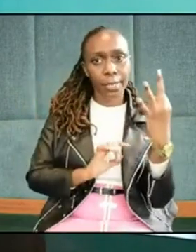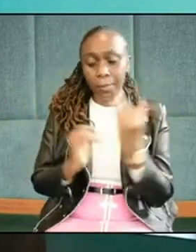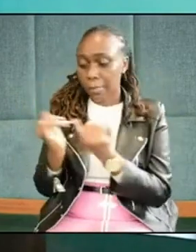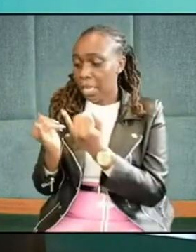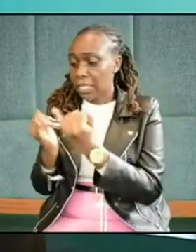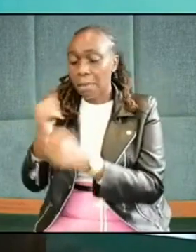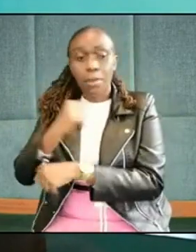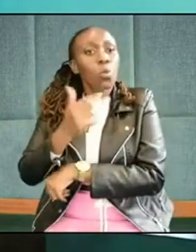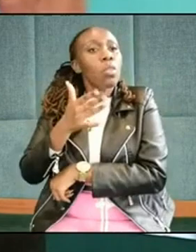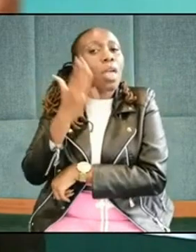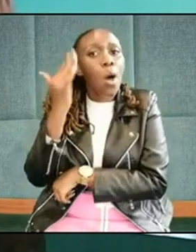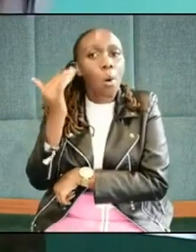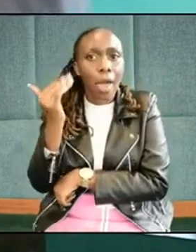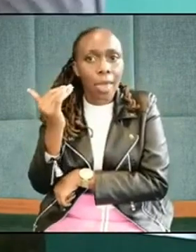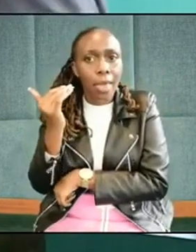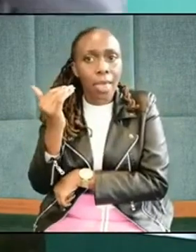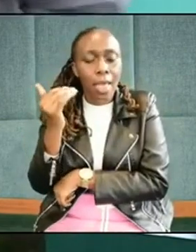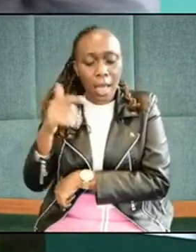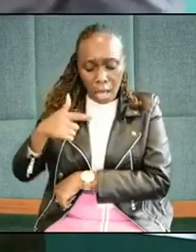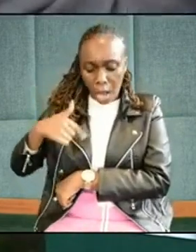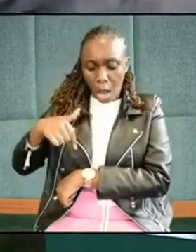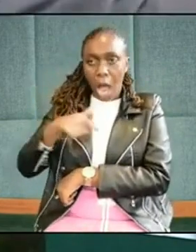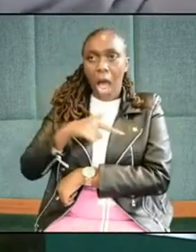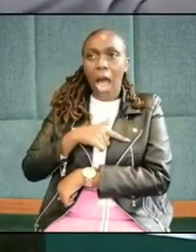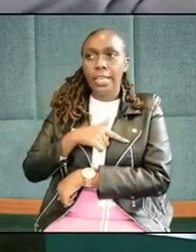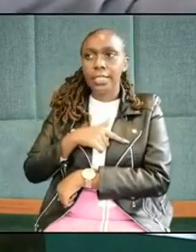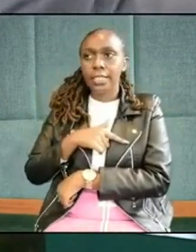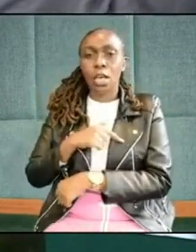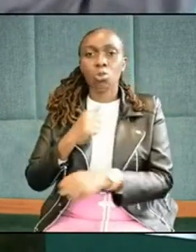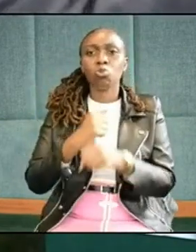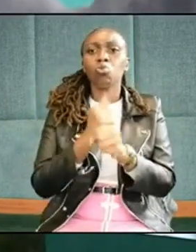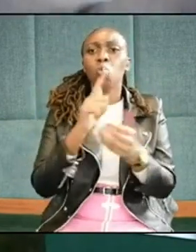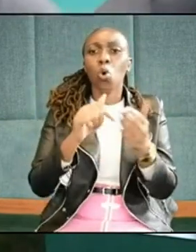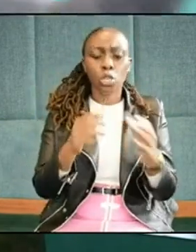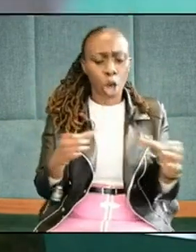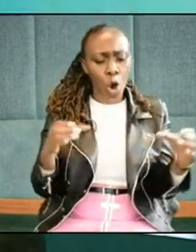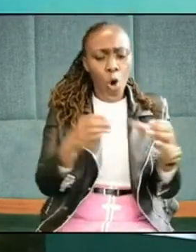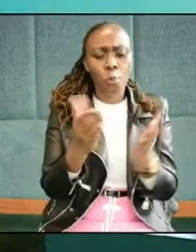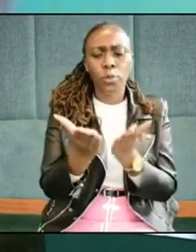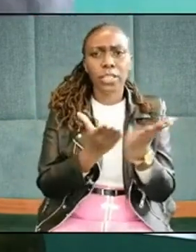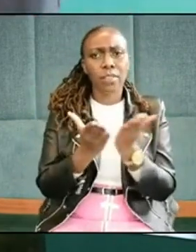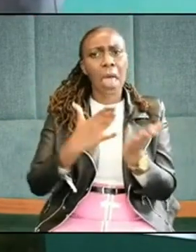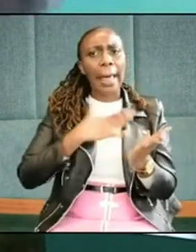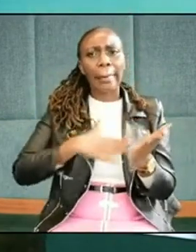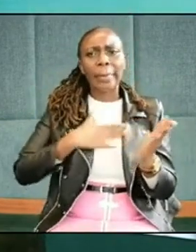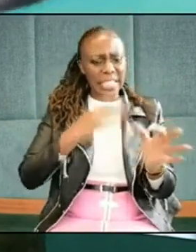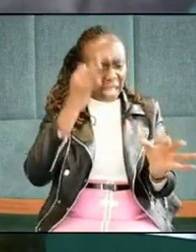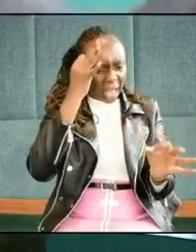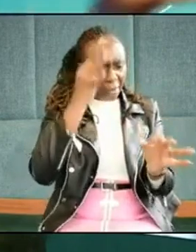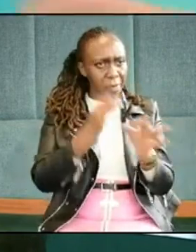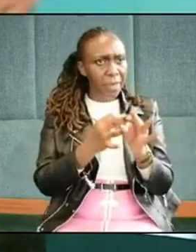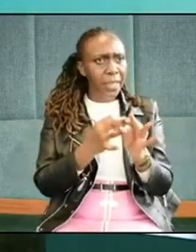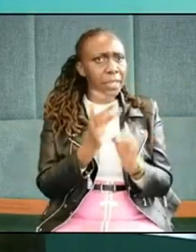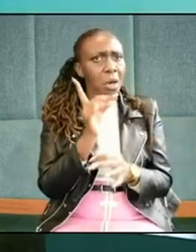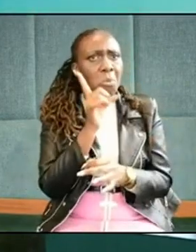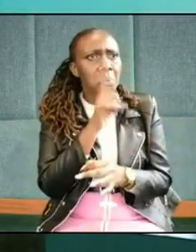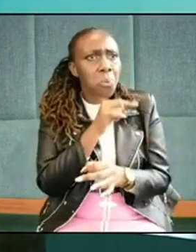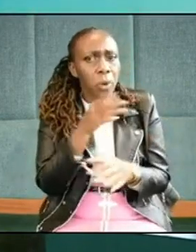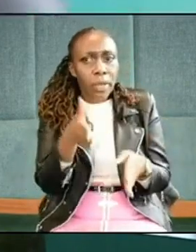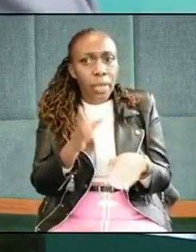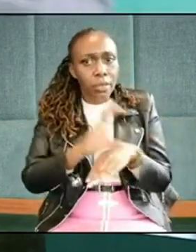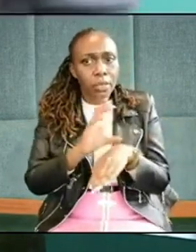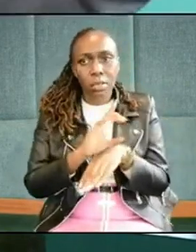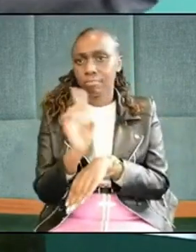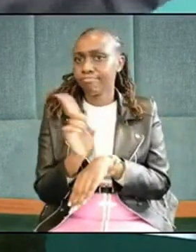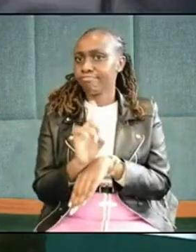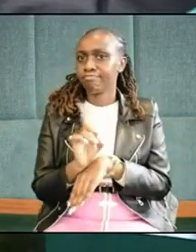Sabbath school is there for us to do community service. Let not your faith end within the four walls of the